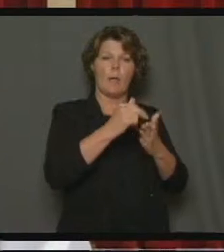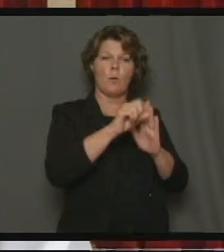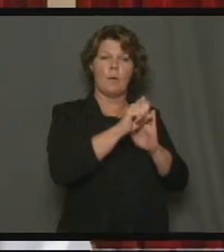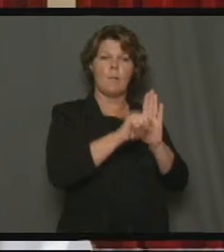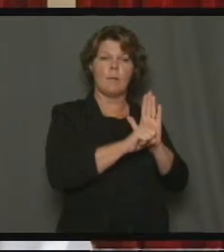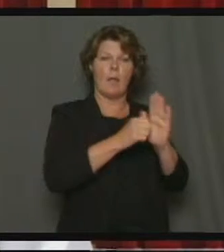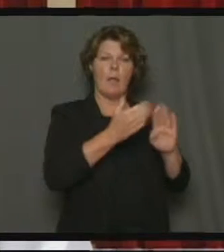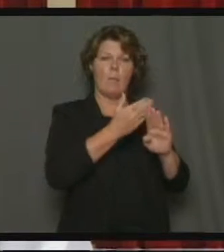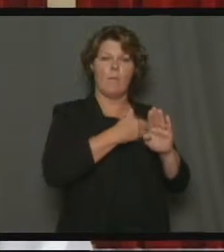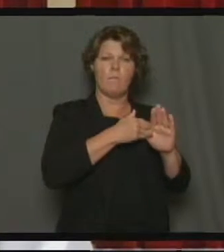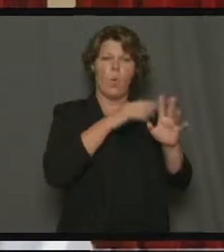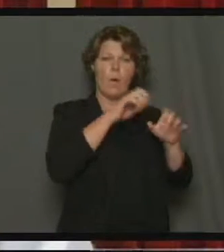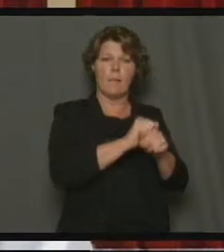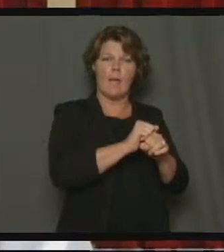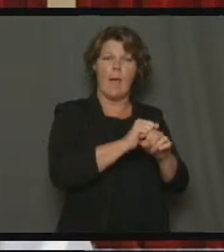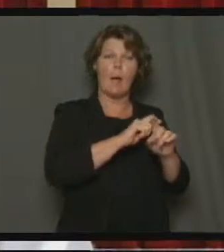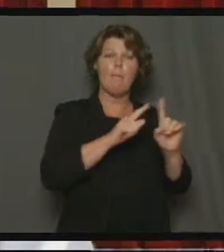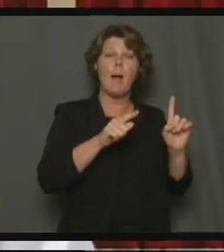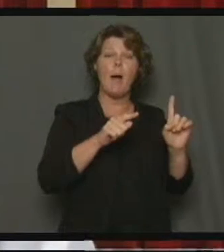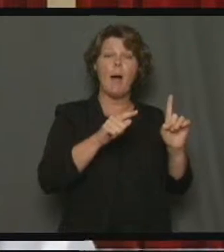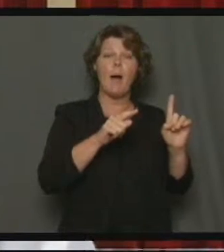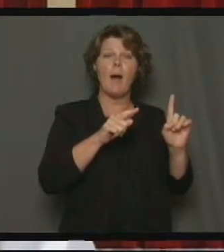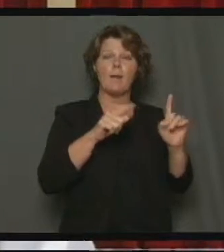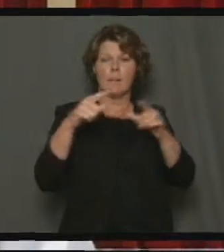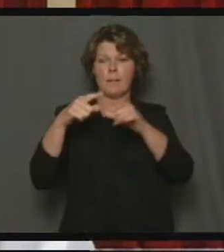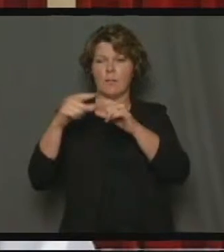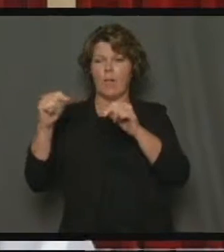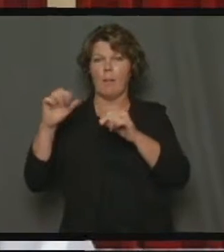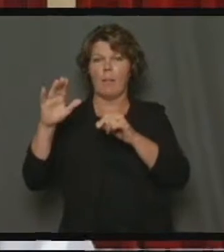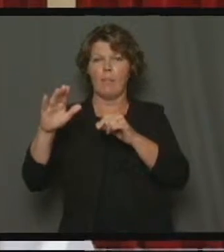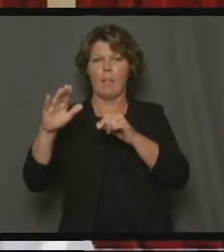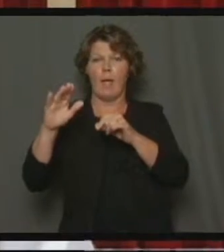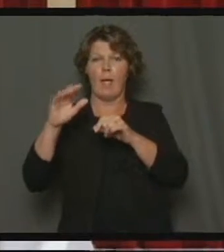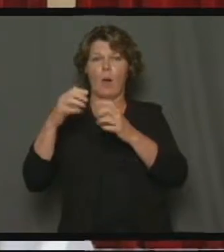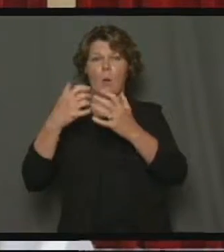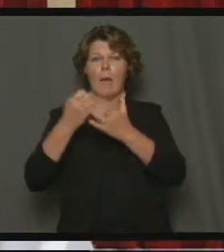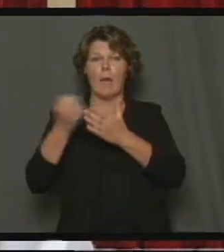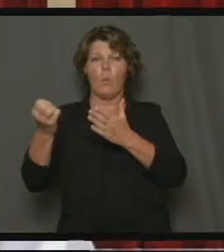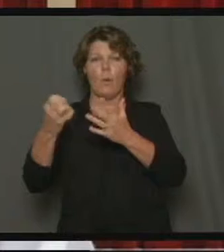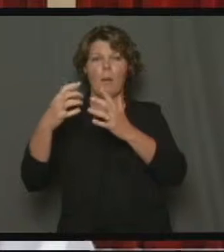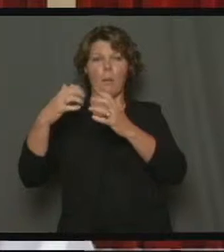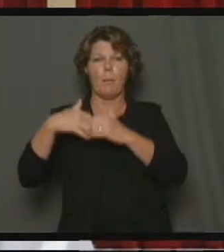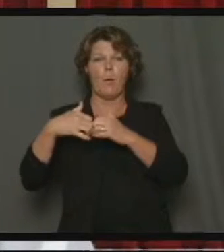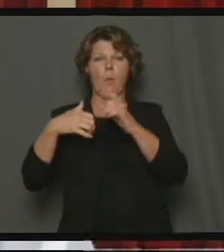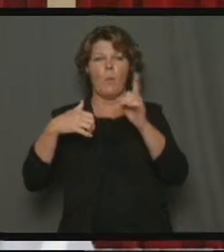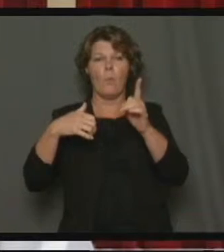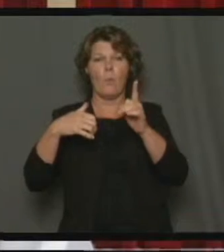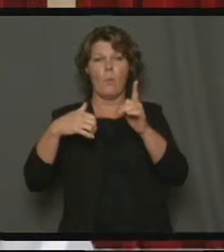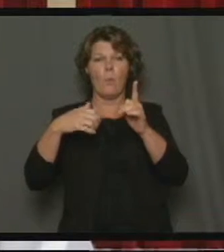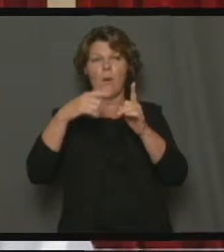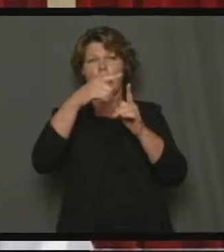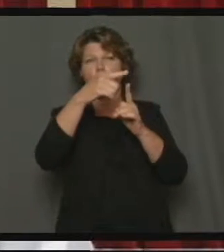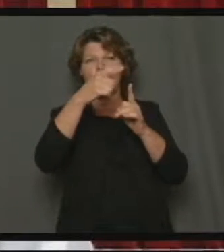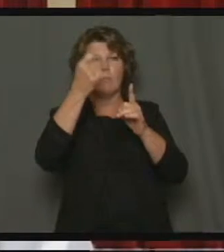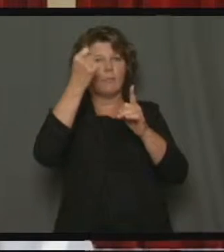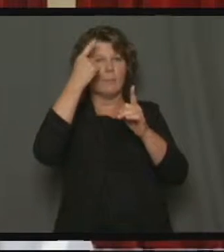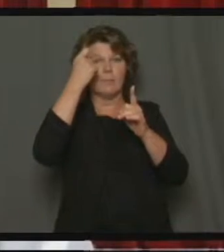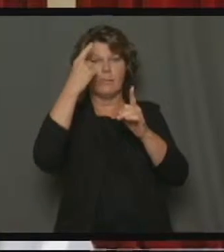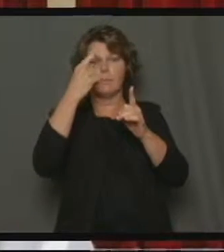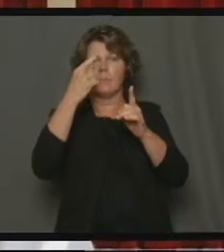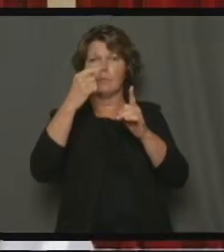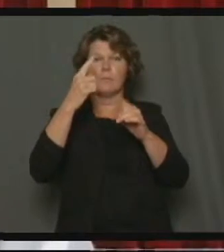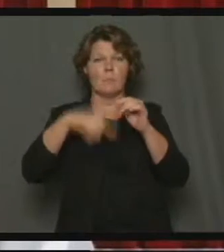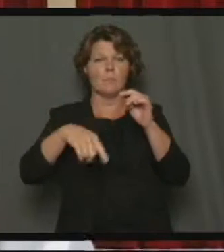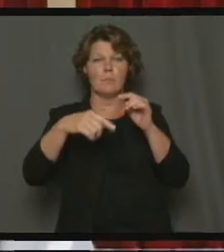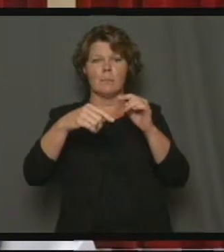attack. Unfortunately, the Japanese decoding equipment broke down, and the Japanese diplomats themselves did not